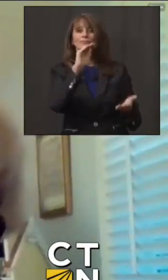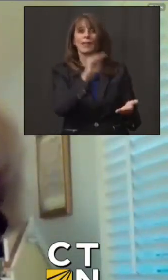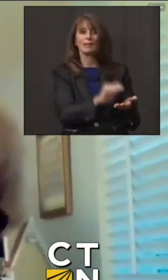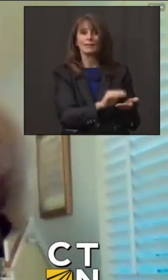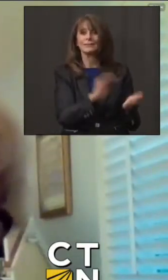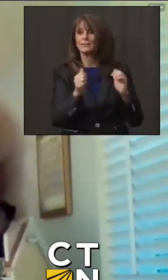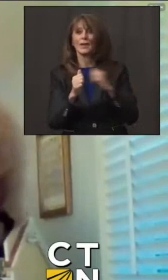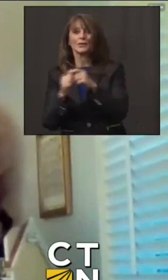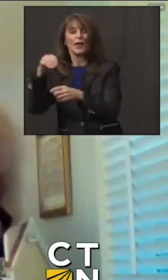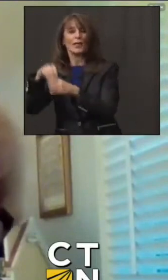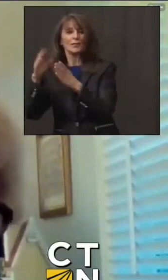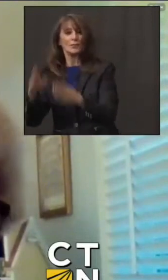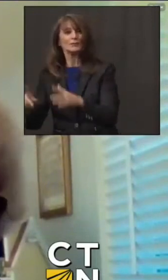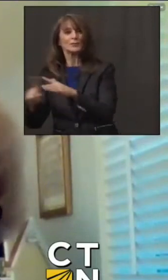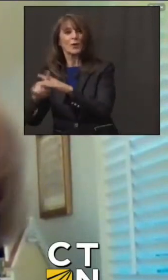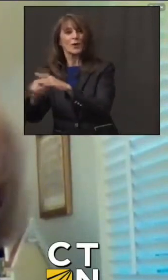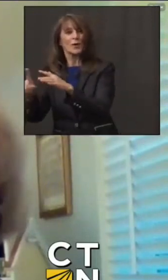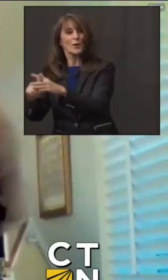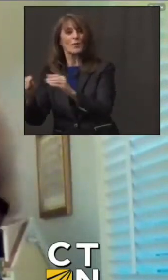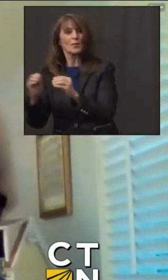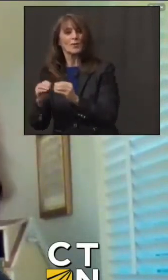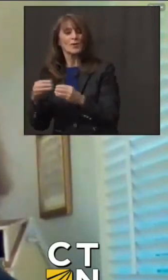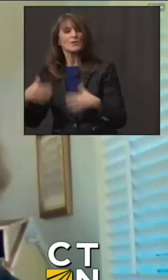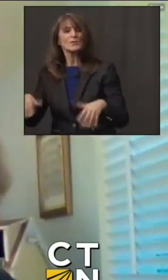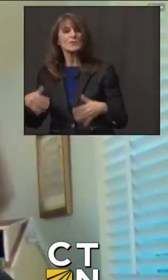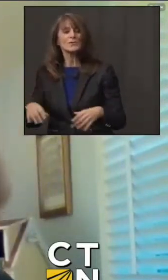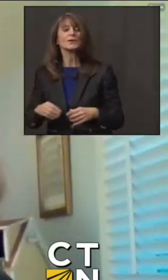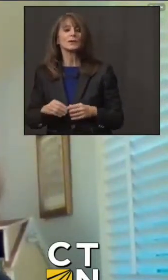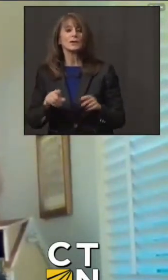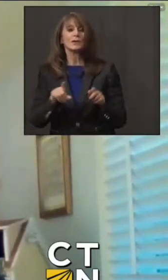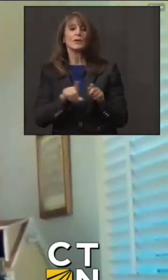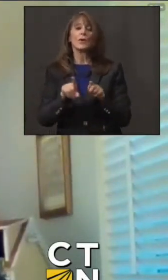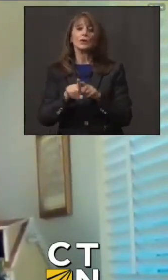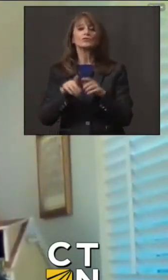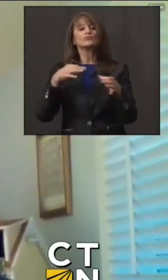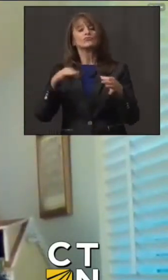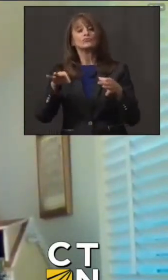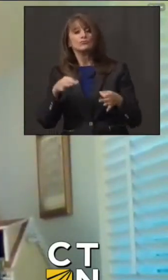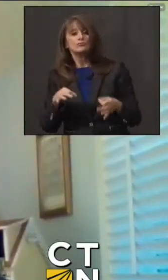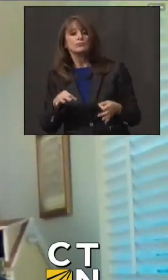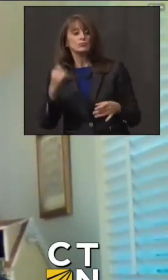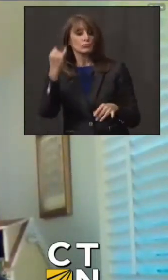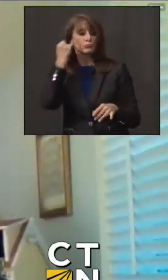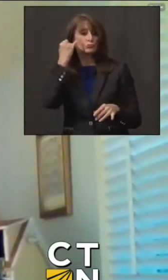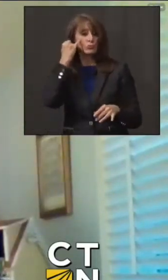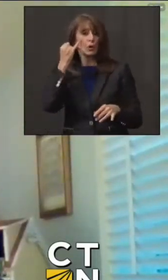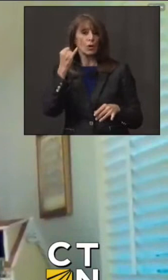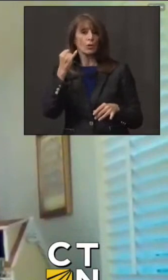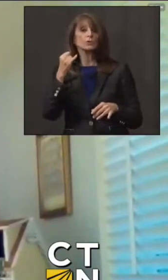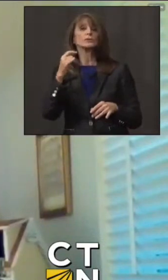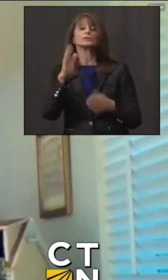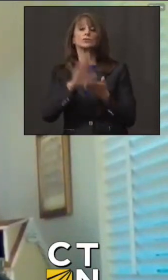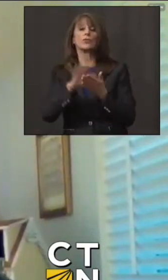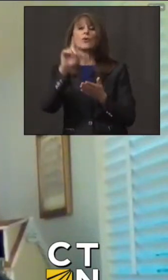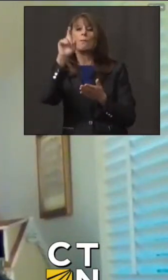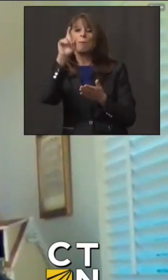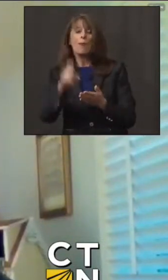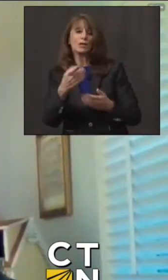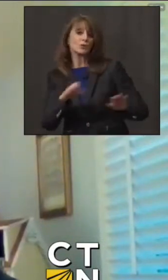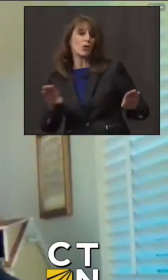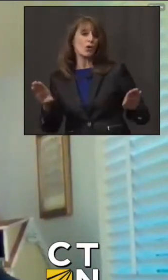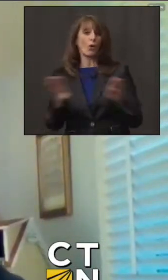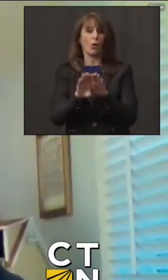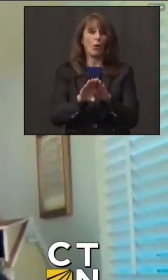it is in person. They're also saying that if they are forced to close, it's